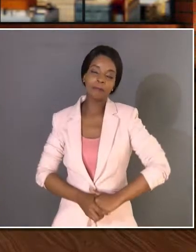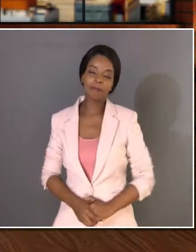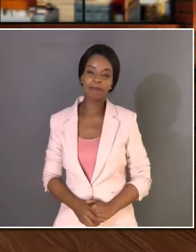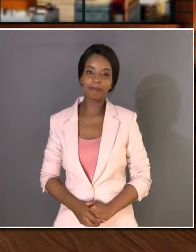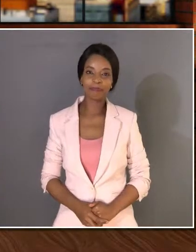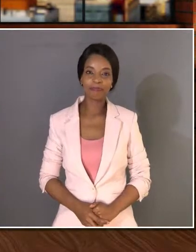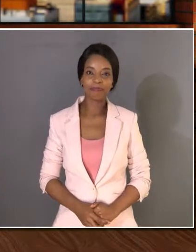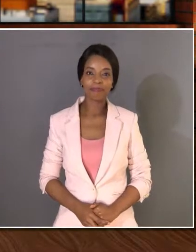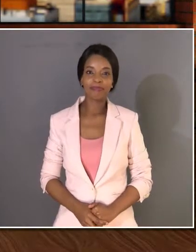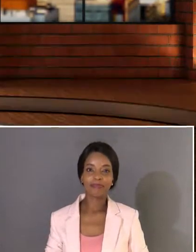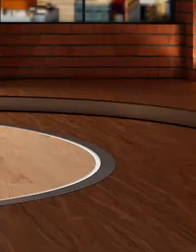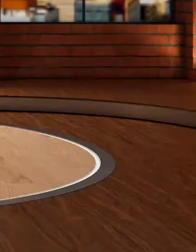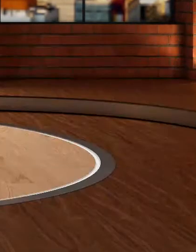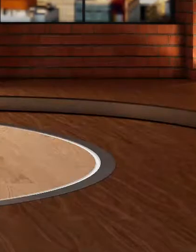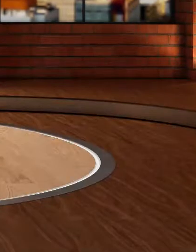look.